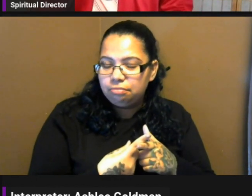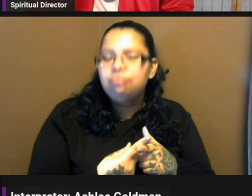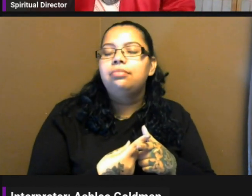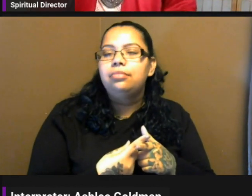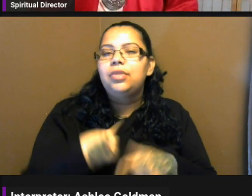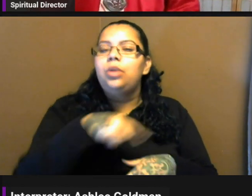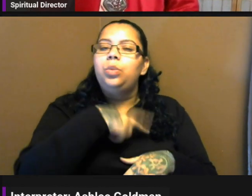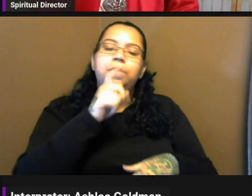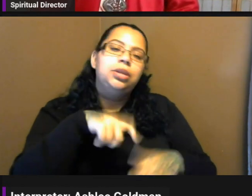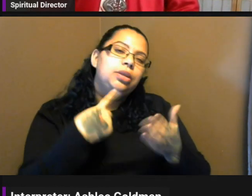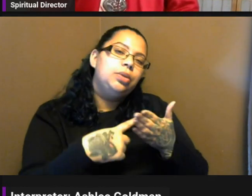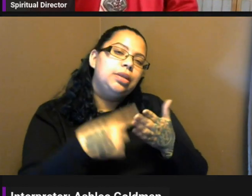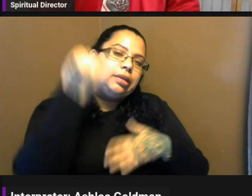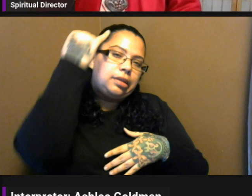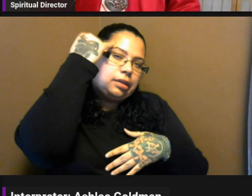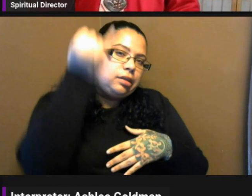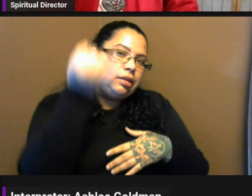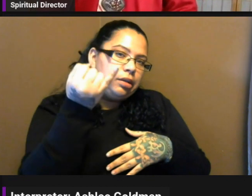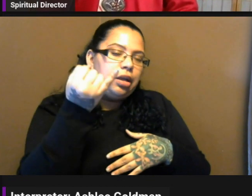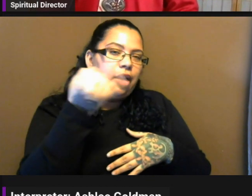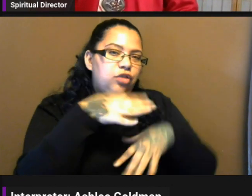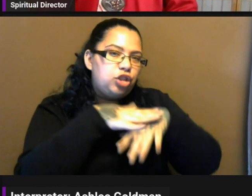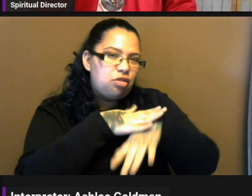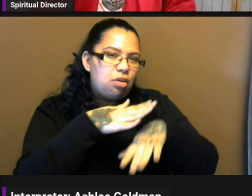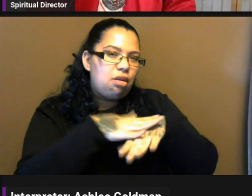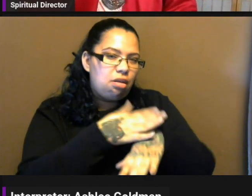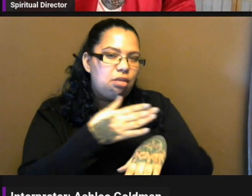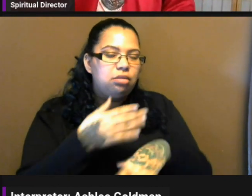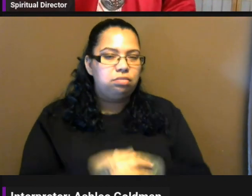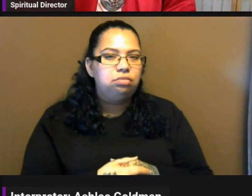we need to talk about this idea of gentleness.